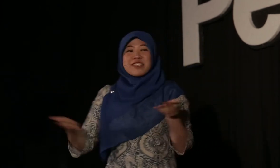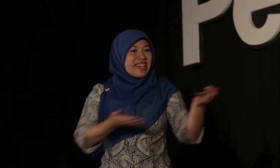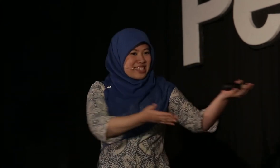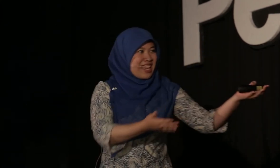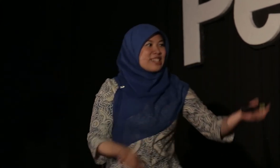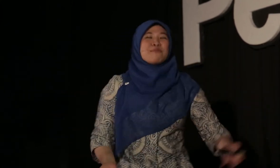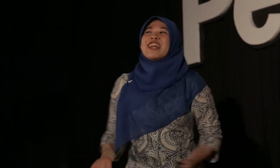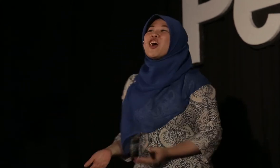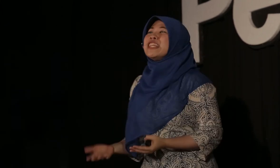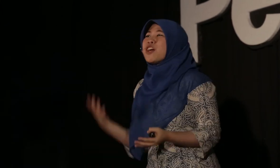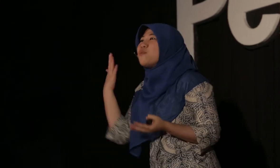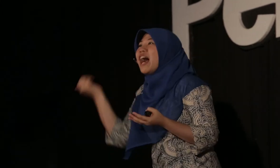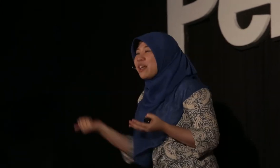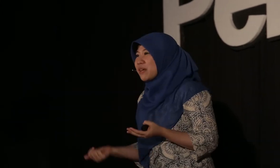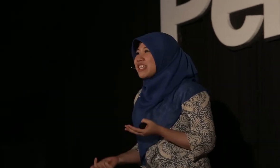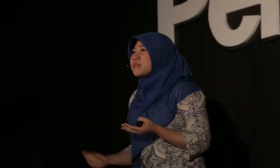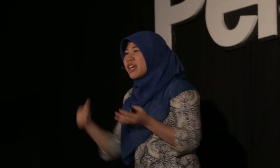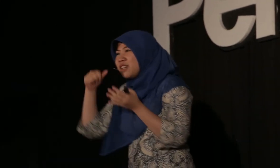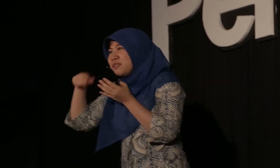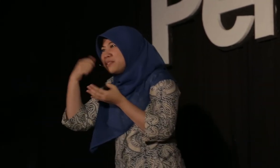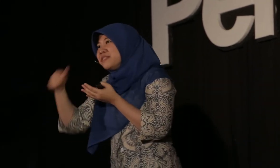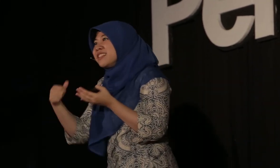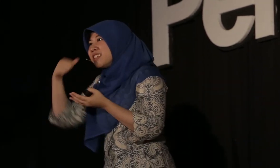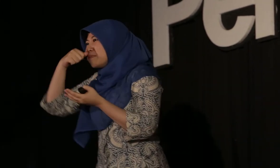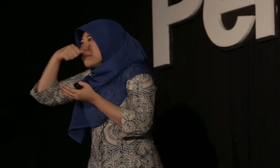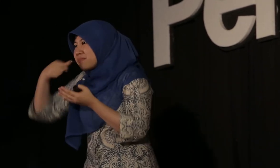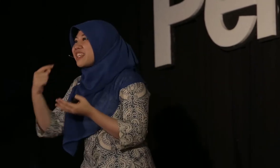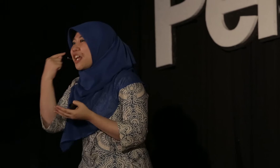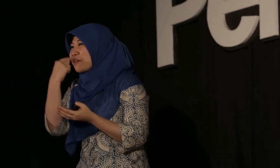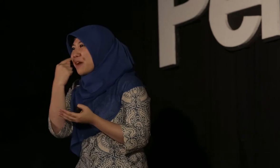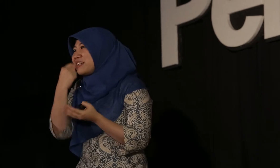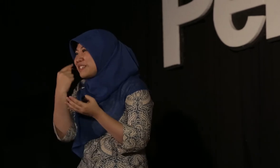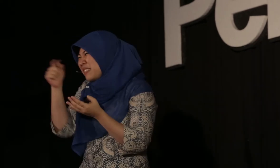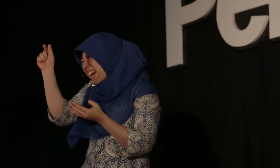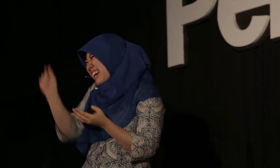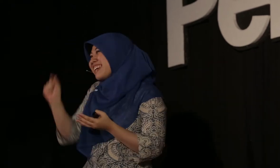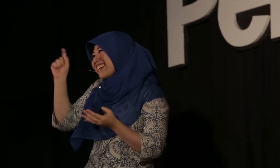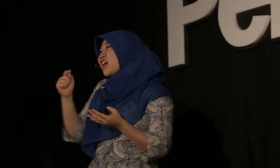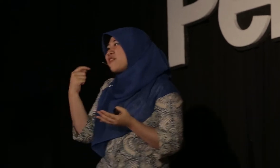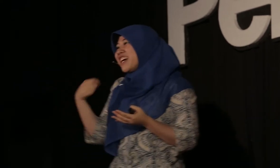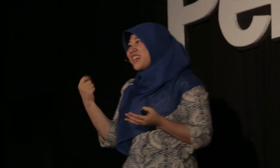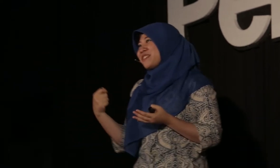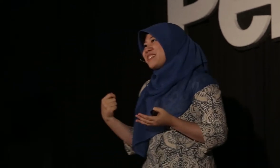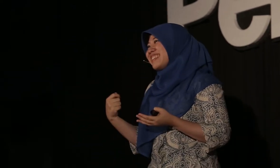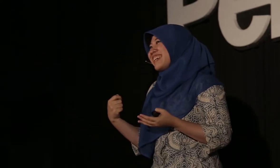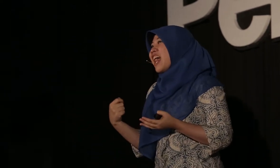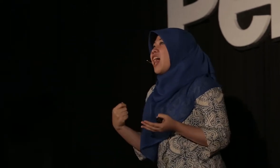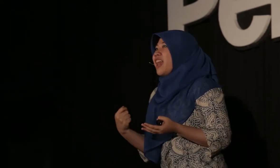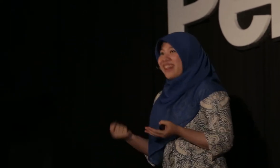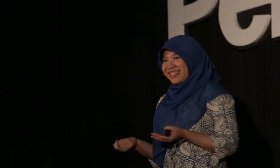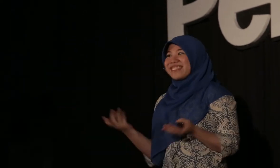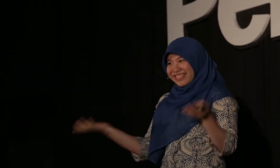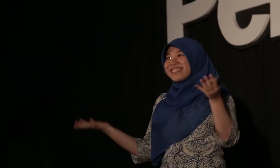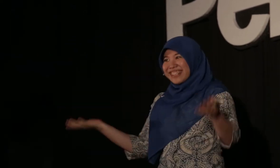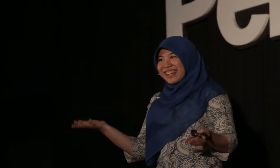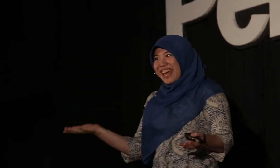I was asking Kak Zubaida earlier why, because he was like, you know, it reminds you like runny nose.